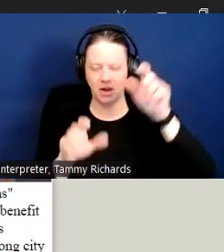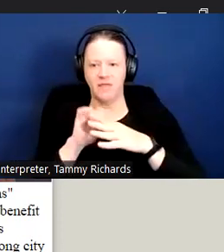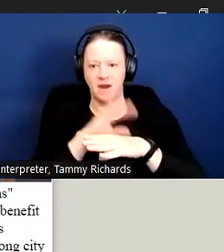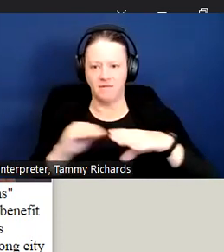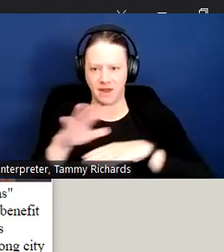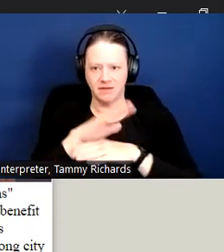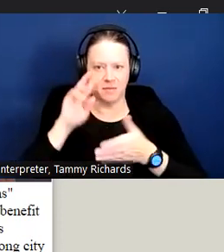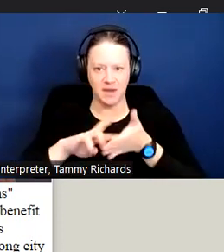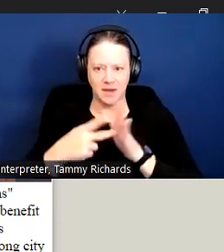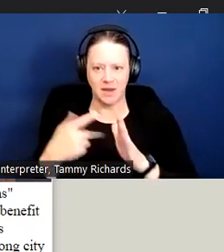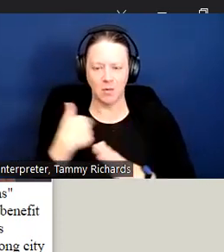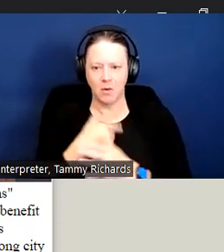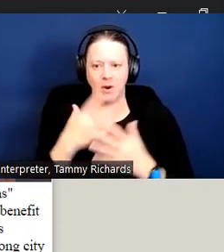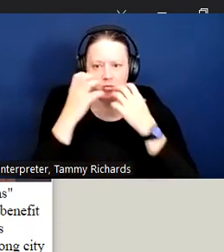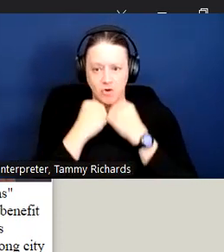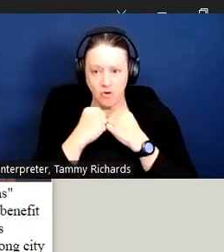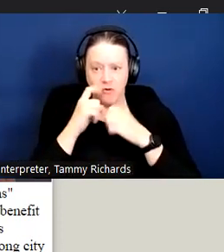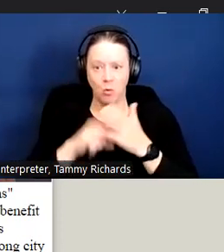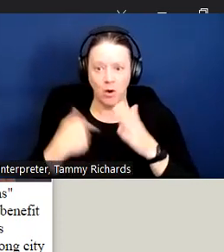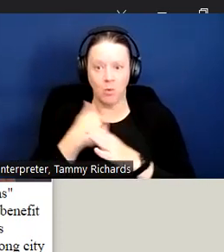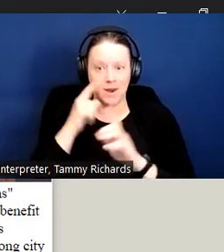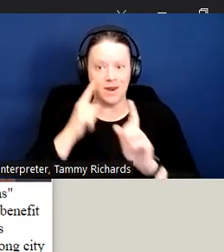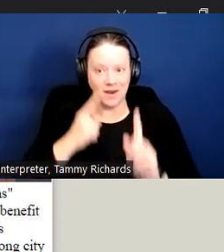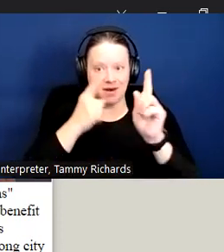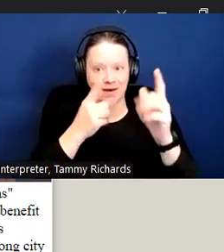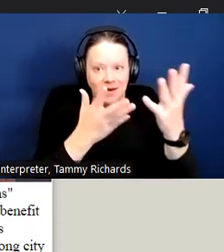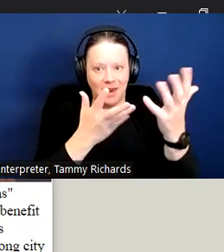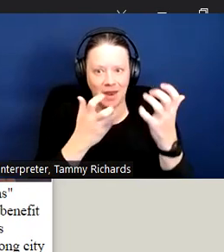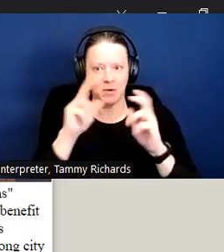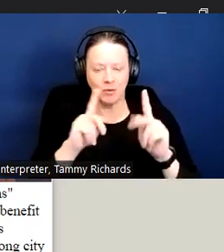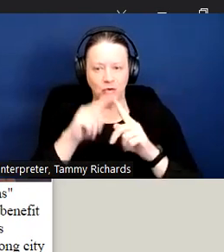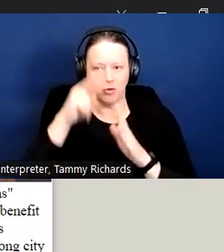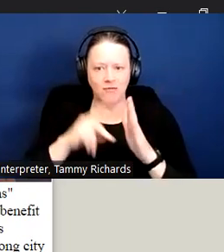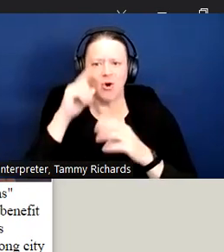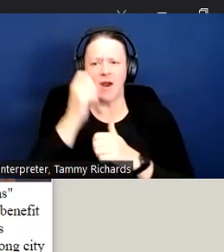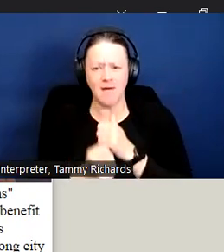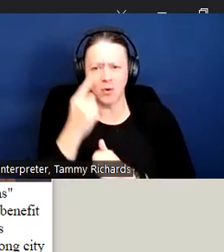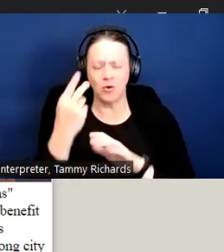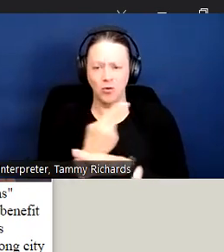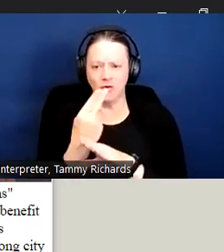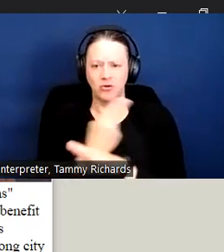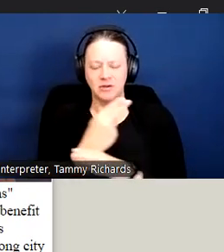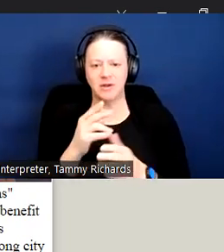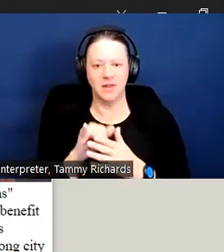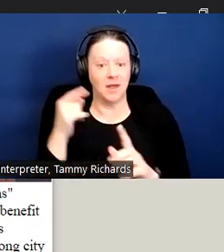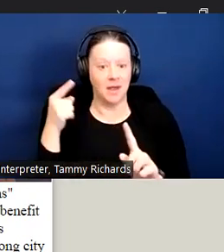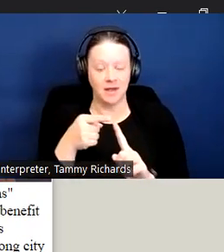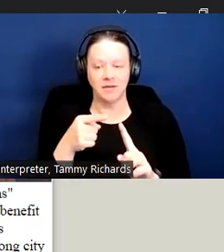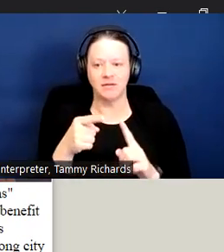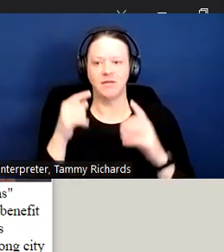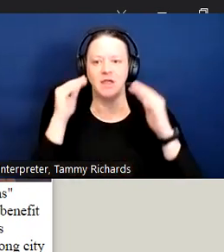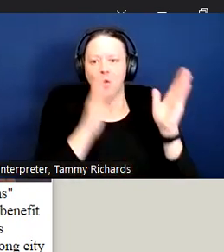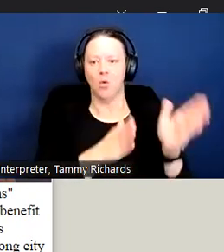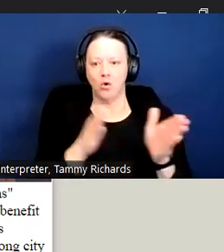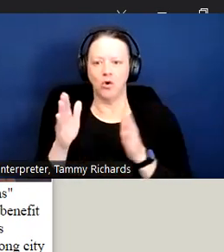preserve what we intend for people to read for everyone who uses it. And that's usually coming down to the order that you